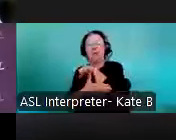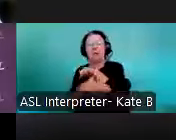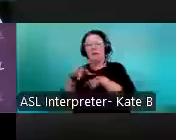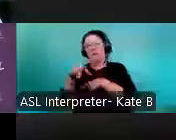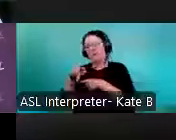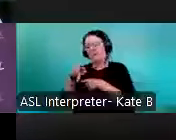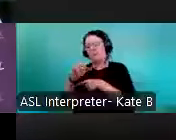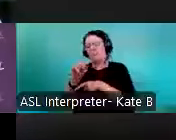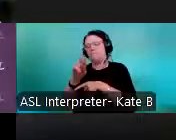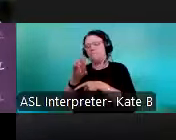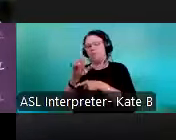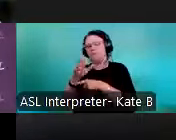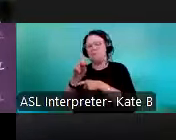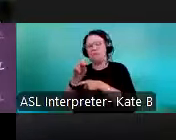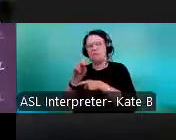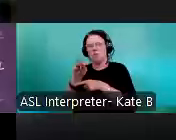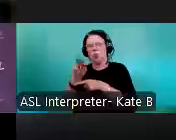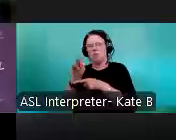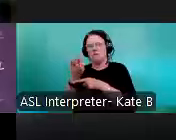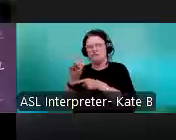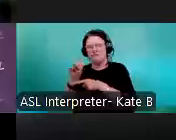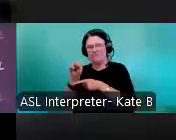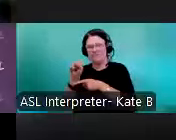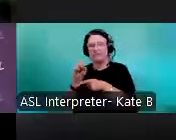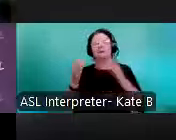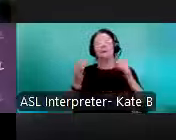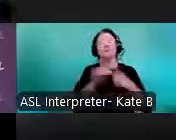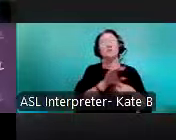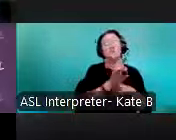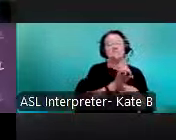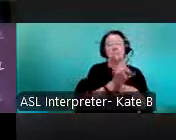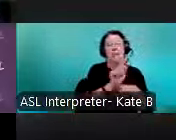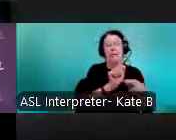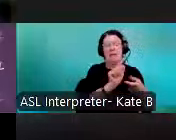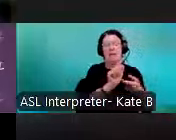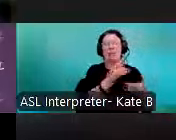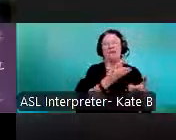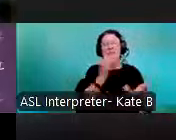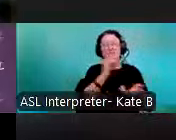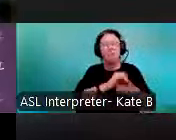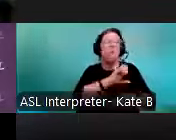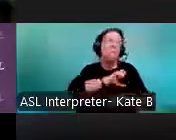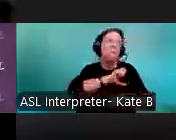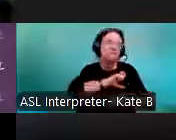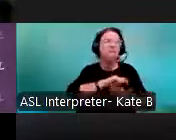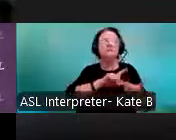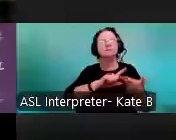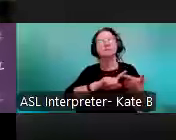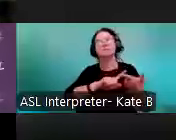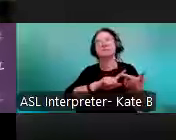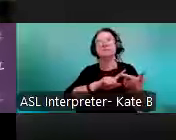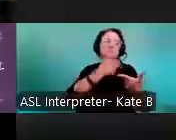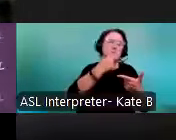offices. So the district attorney typically works with like law enforcement and